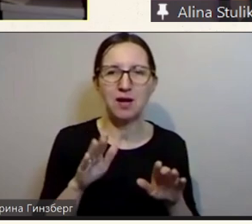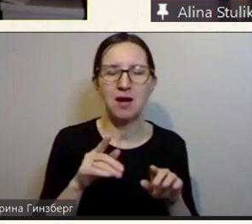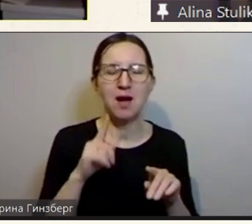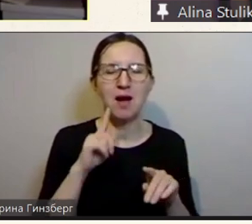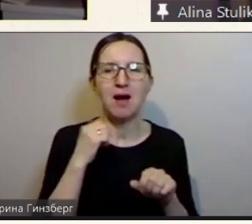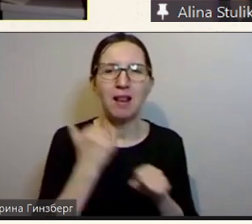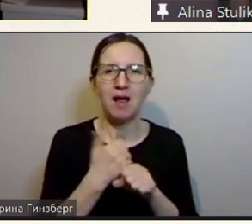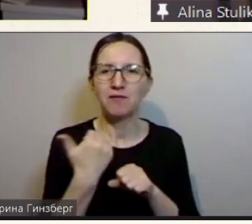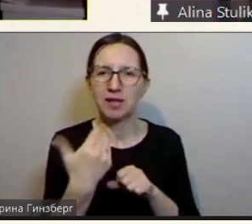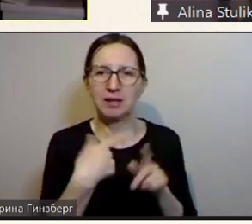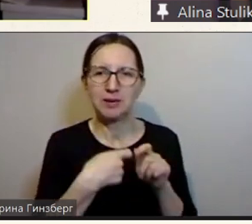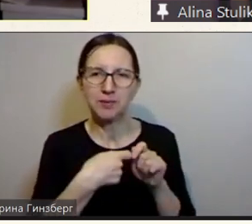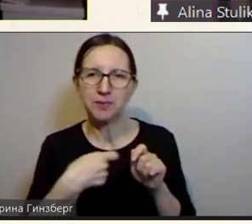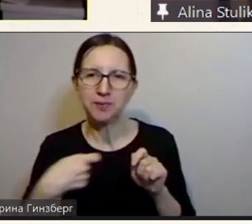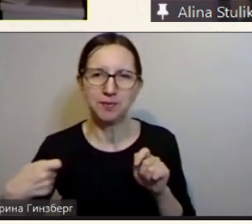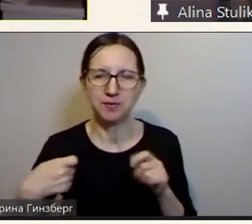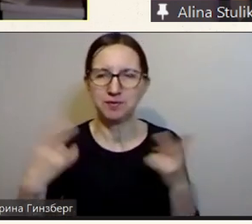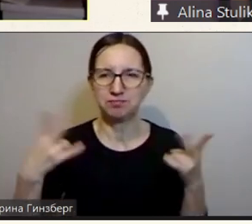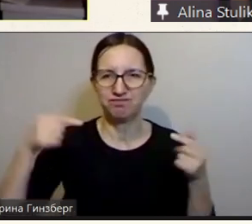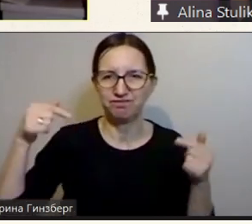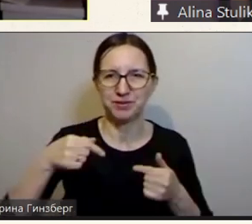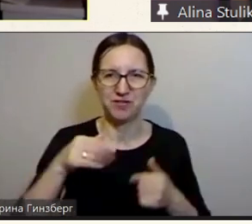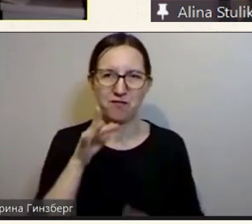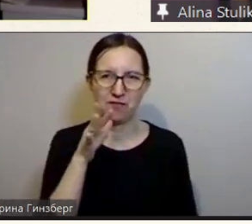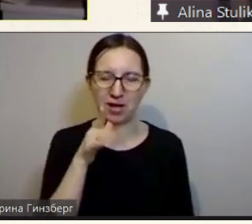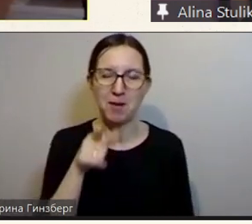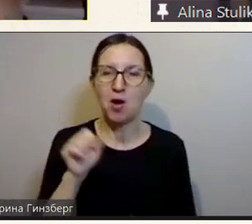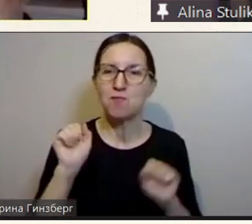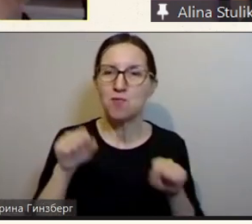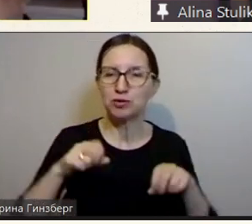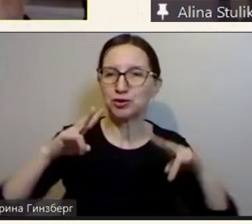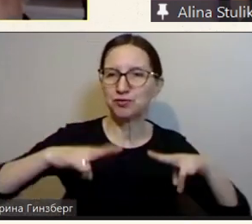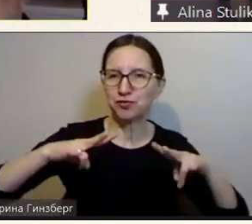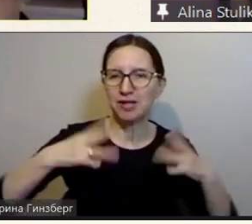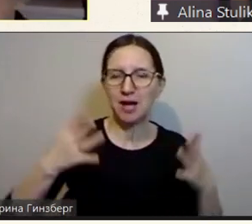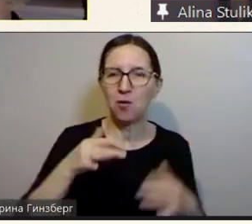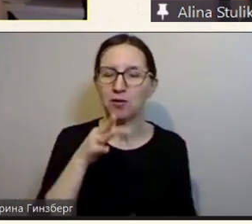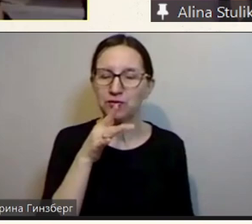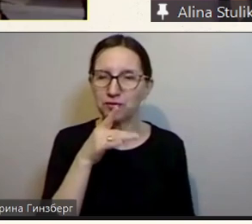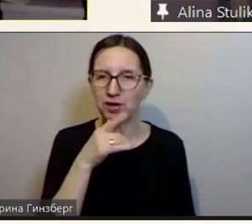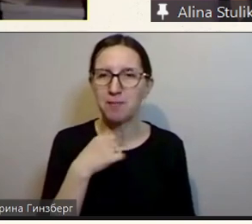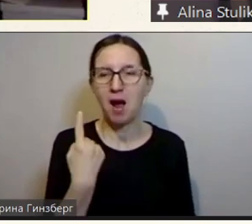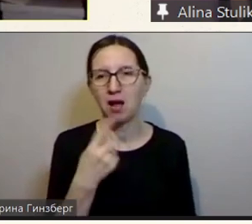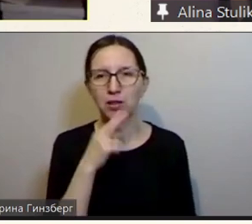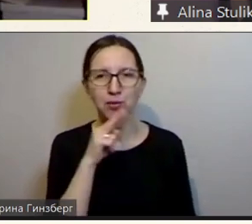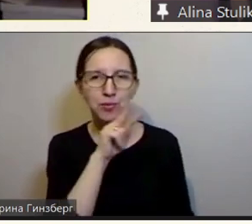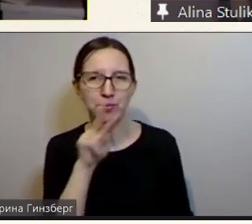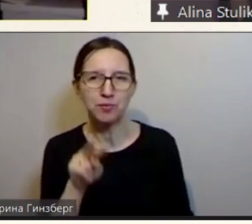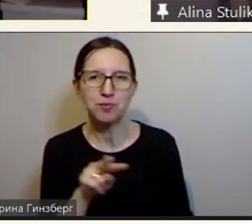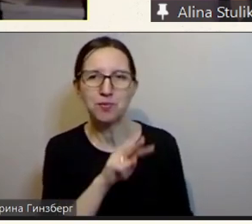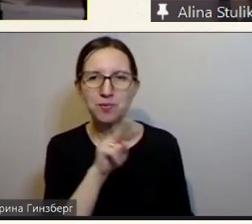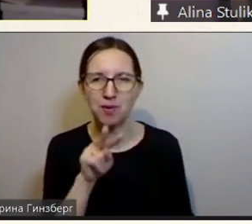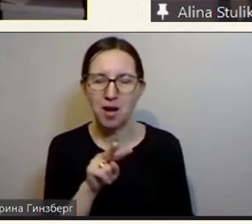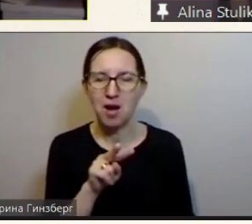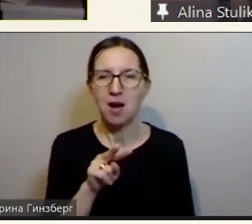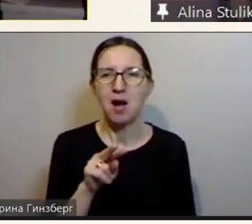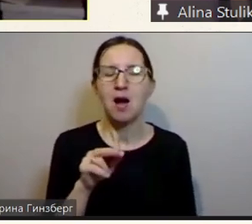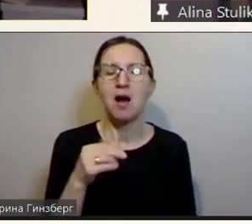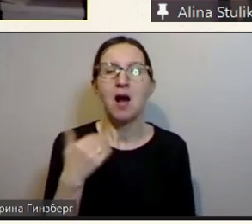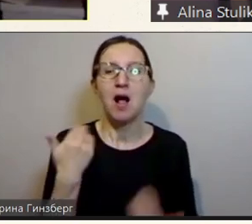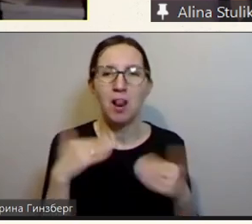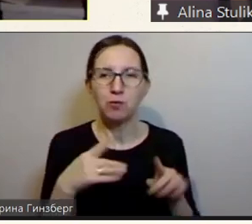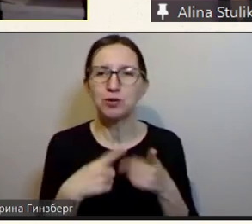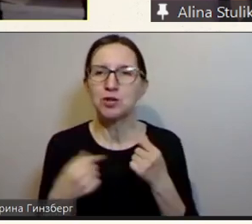little bit of time and just see one piece or three pieces and then come back later on and see more. Or you can